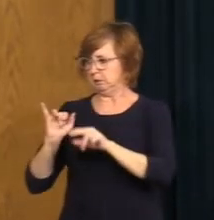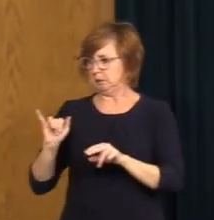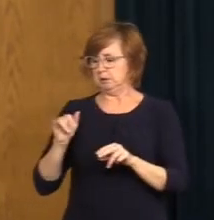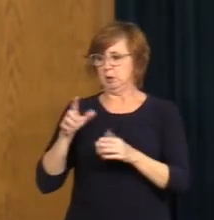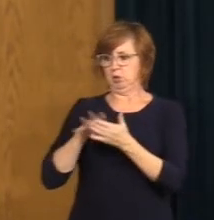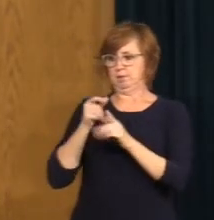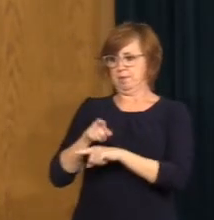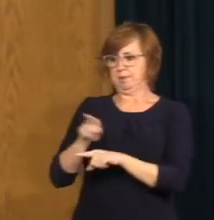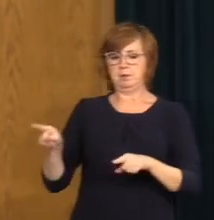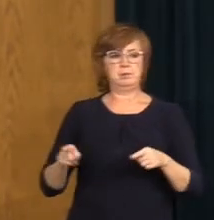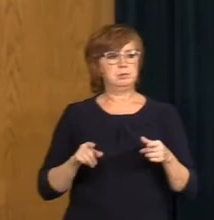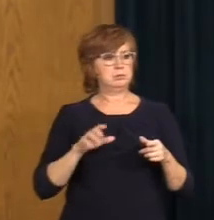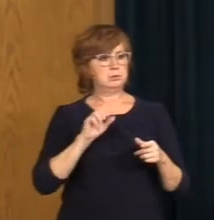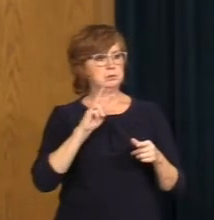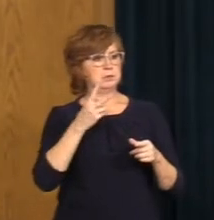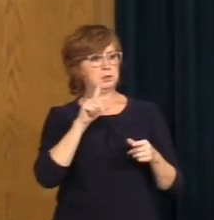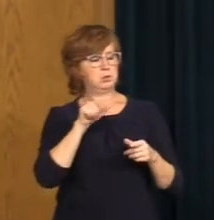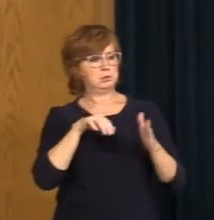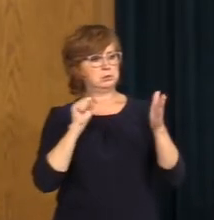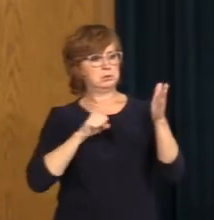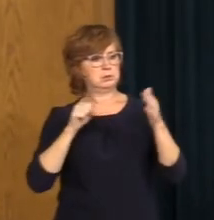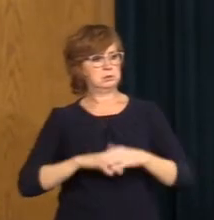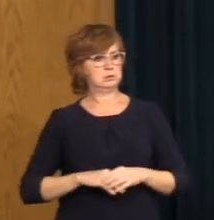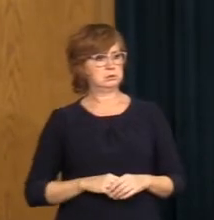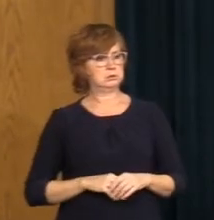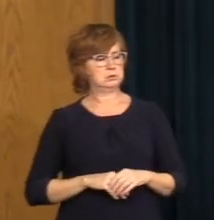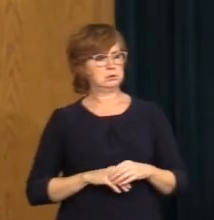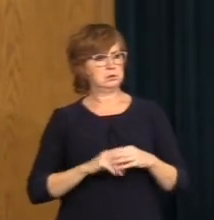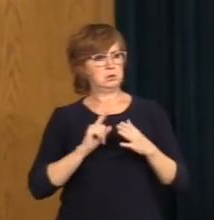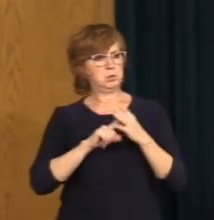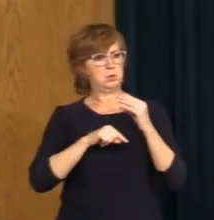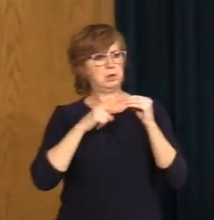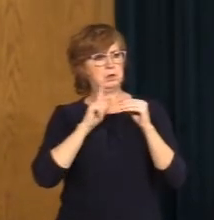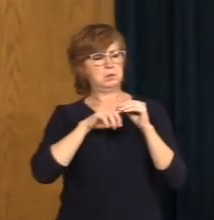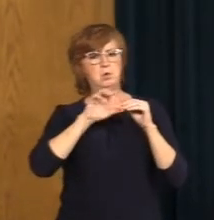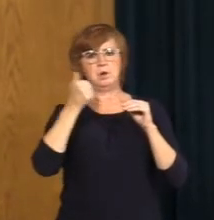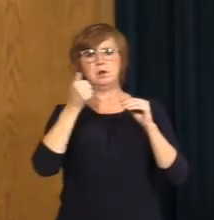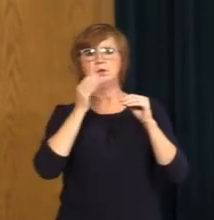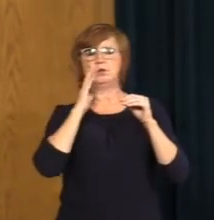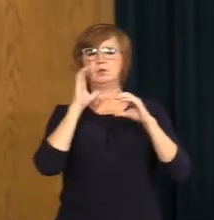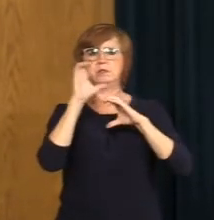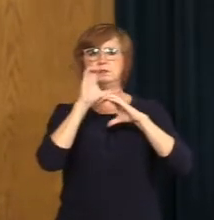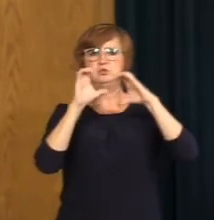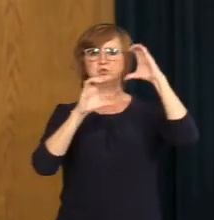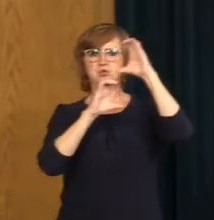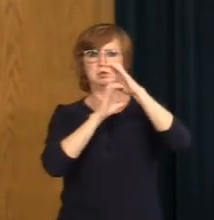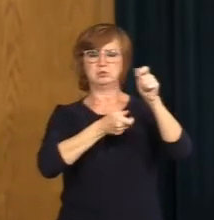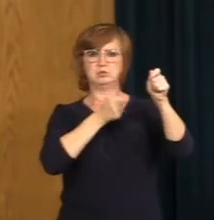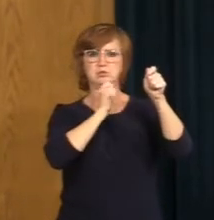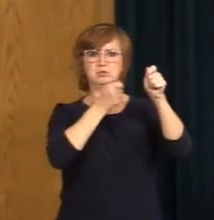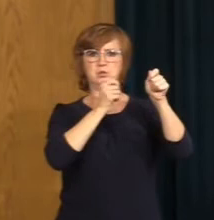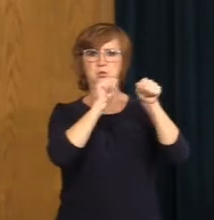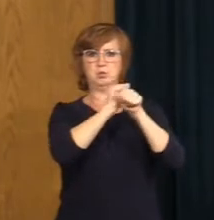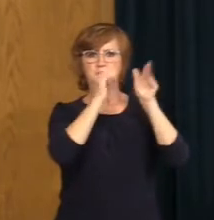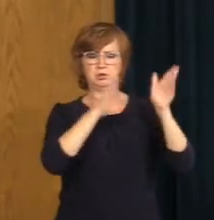specific government instructions related to the construction industry, I'm wondering, about COVID safety precautions?